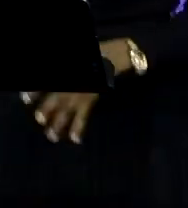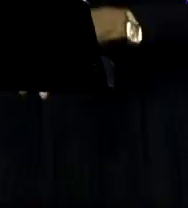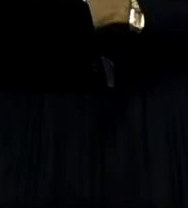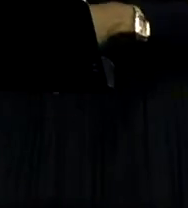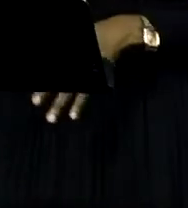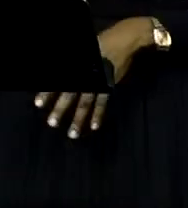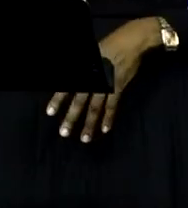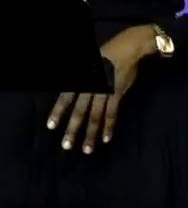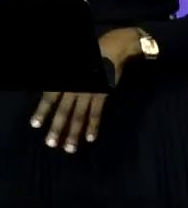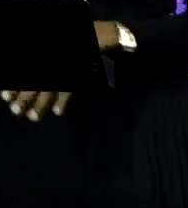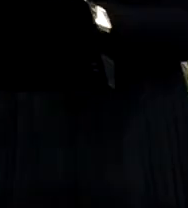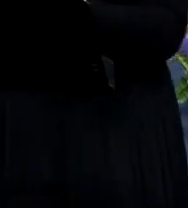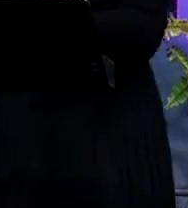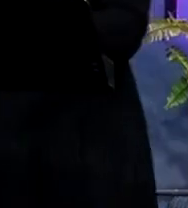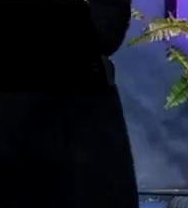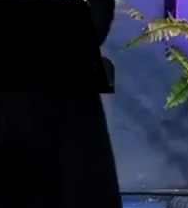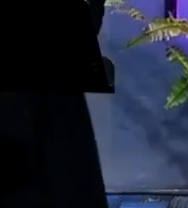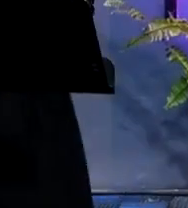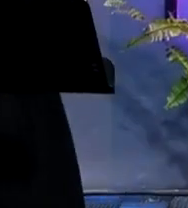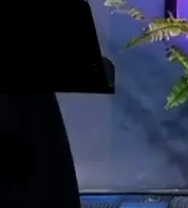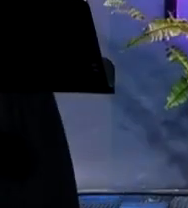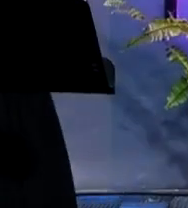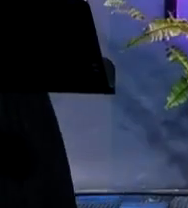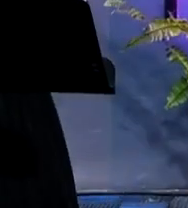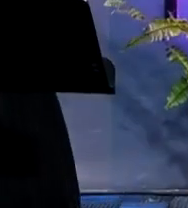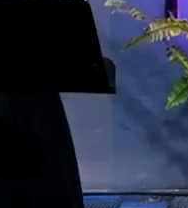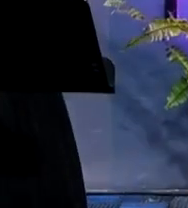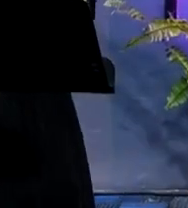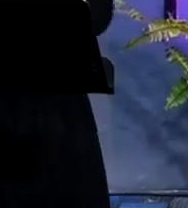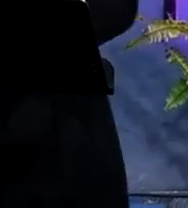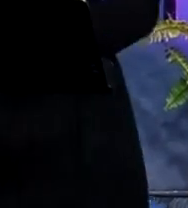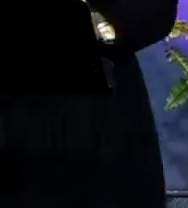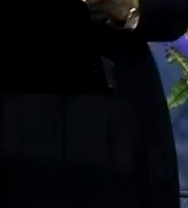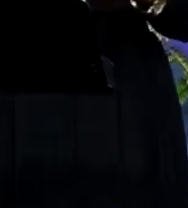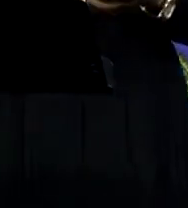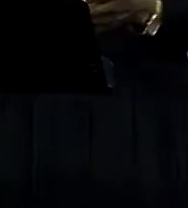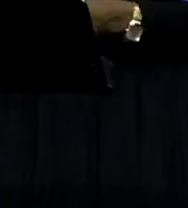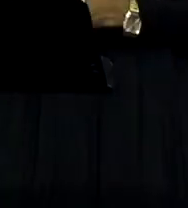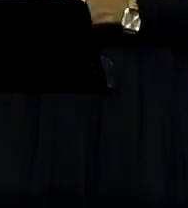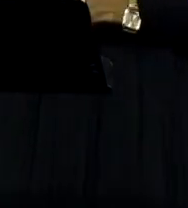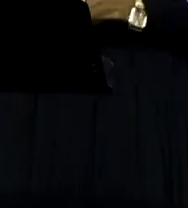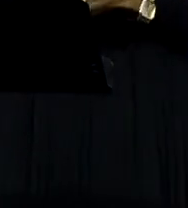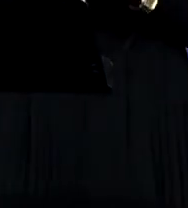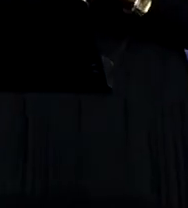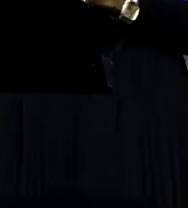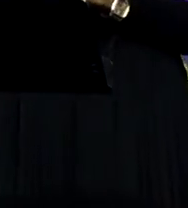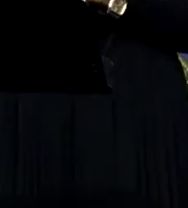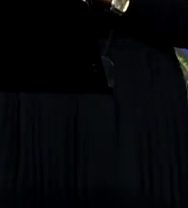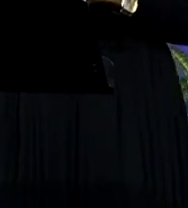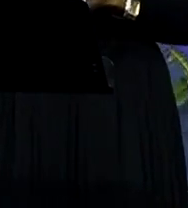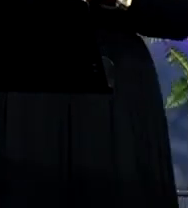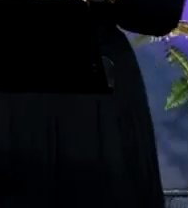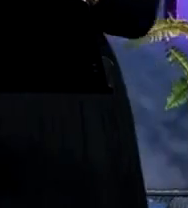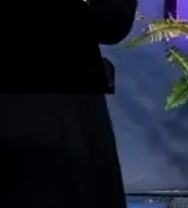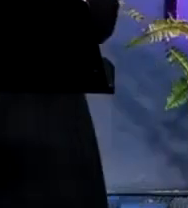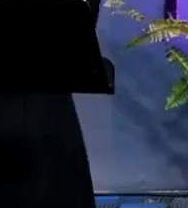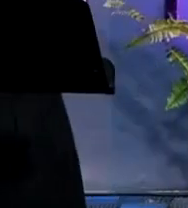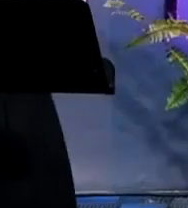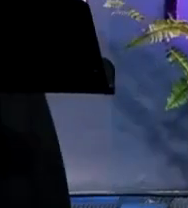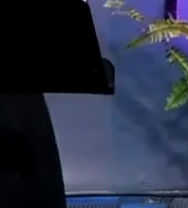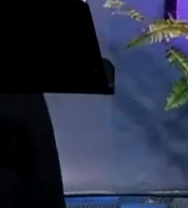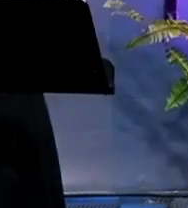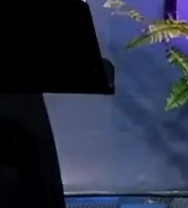trod, with its crystal tide forever flowing by the throne